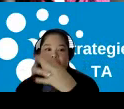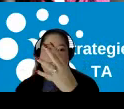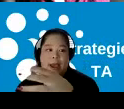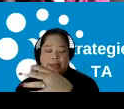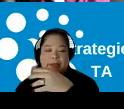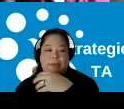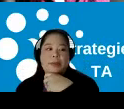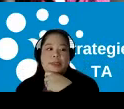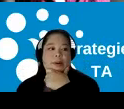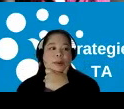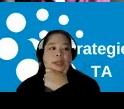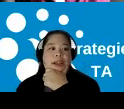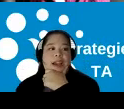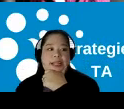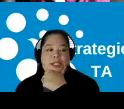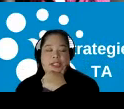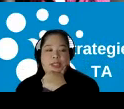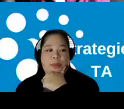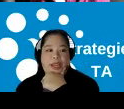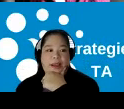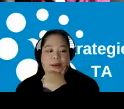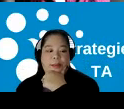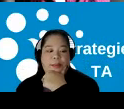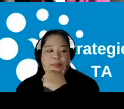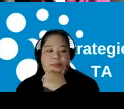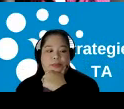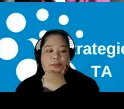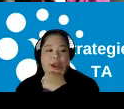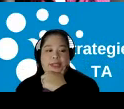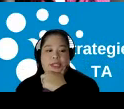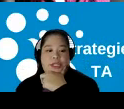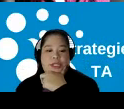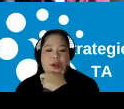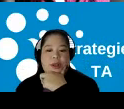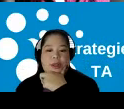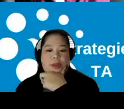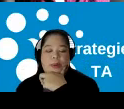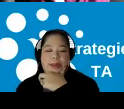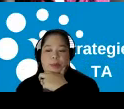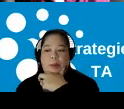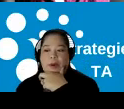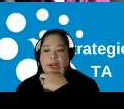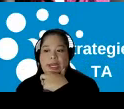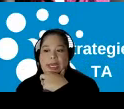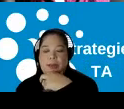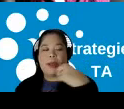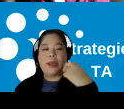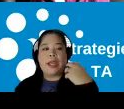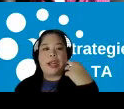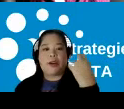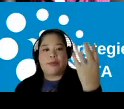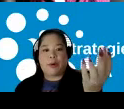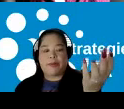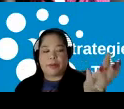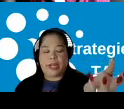working and how it's impacting folks. So I think that's just something for us to just always remember and keep